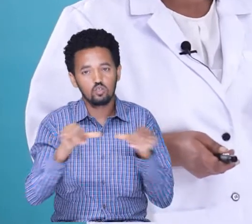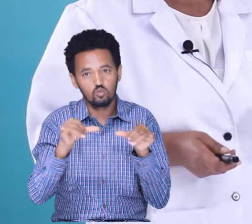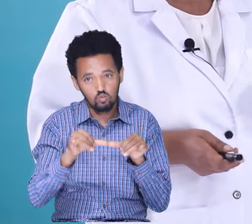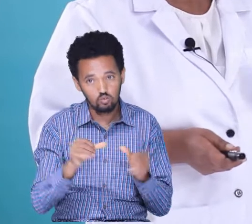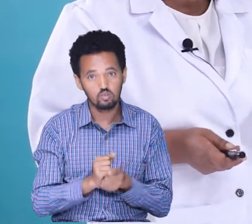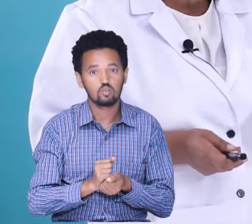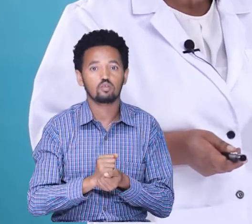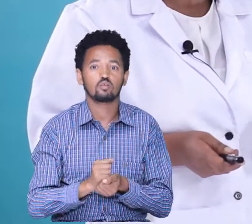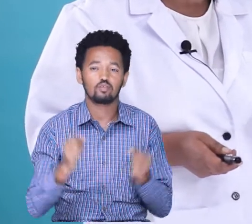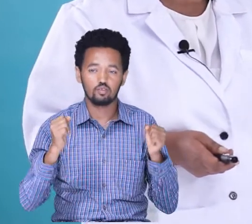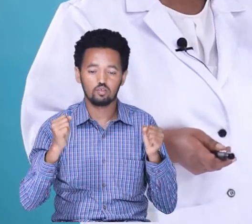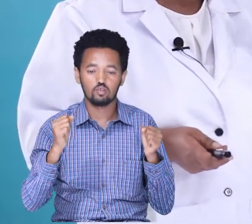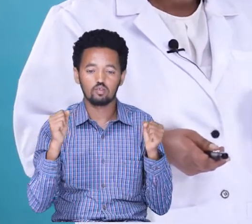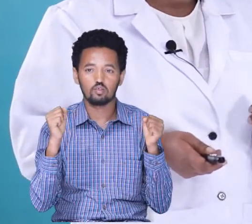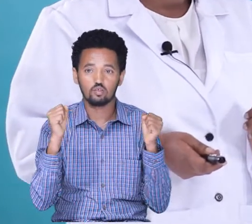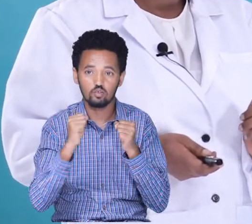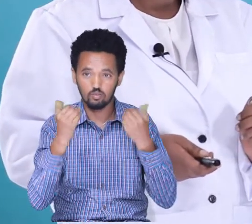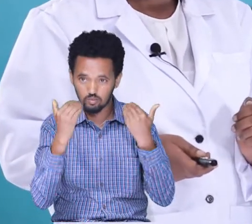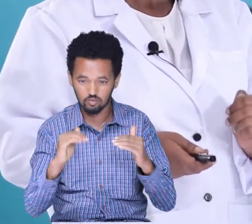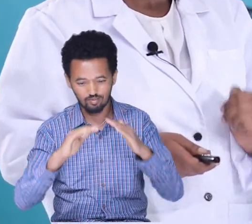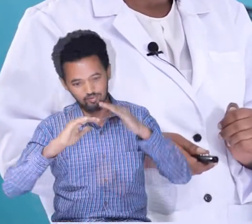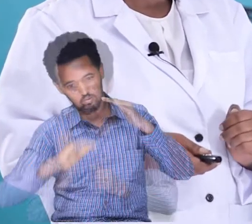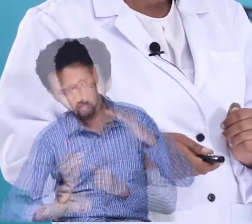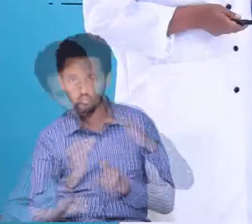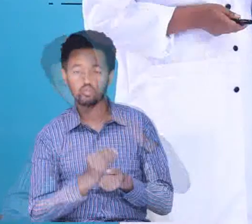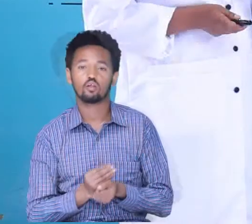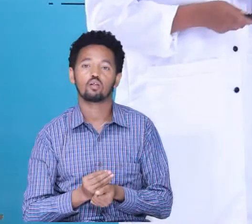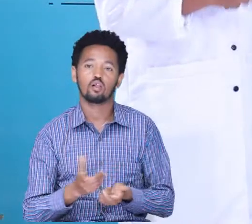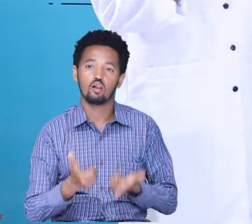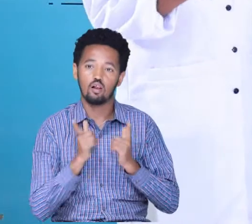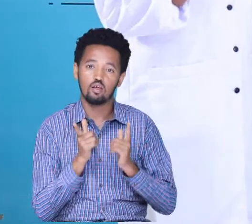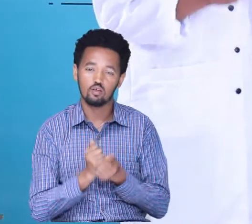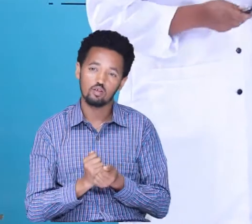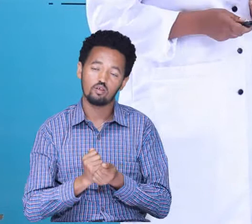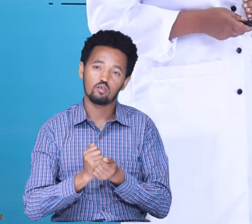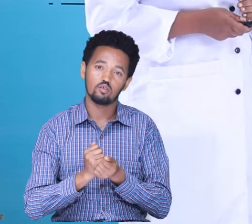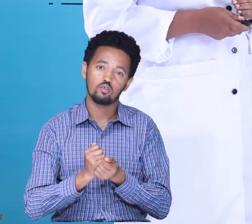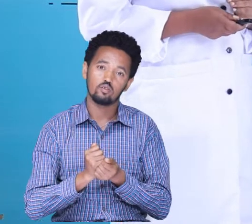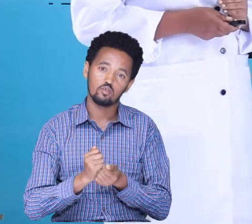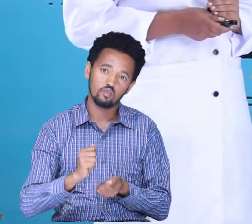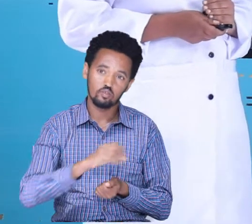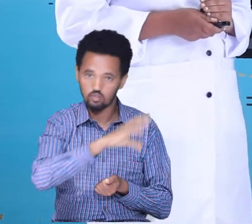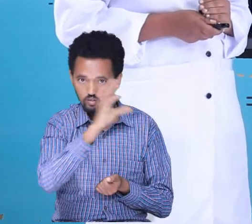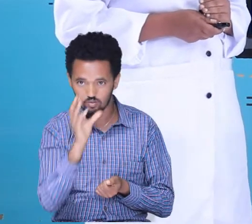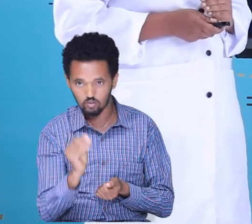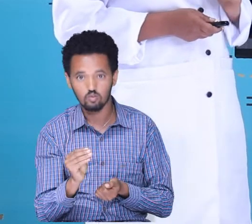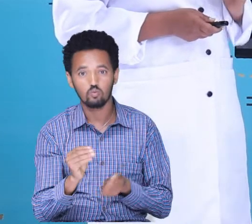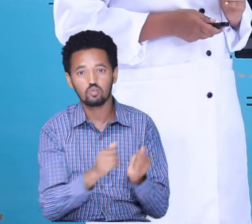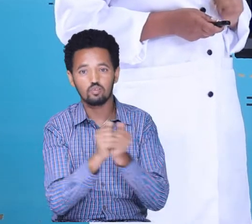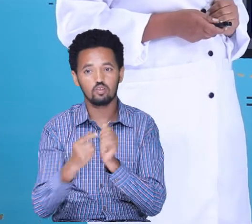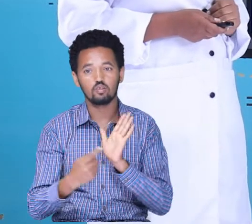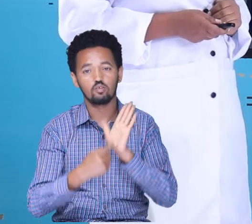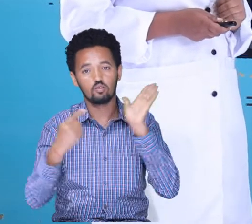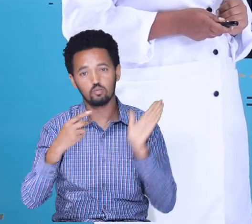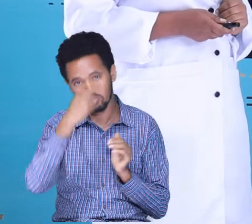pole, the temperature is decreased. So almost the area of Africa lies within the tropics. Because